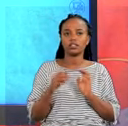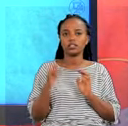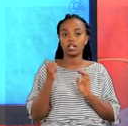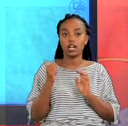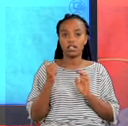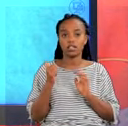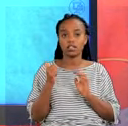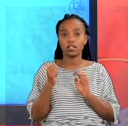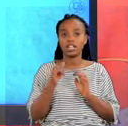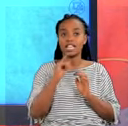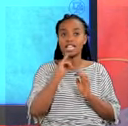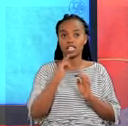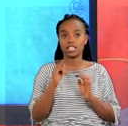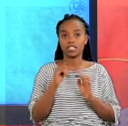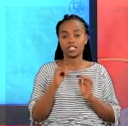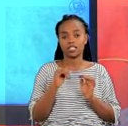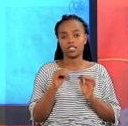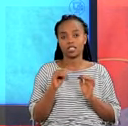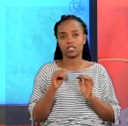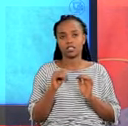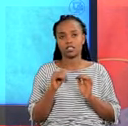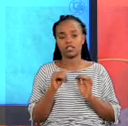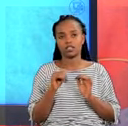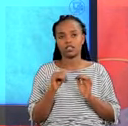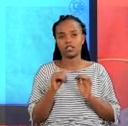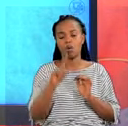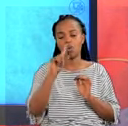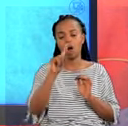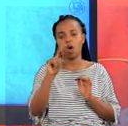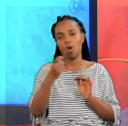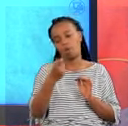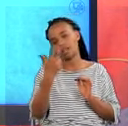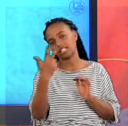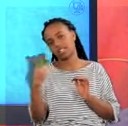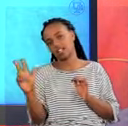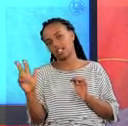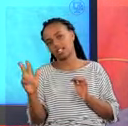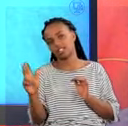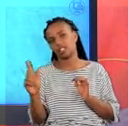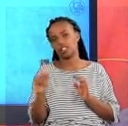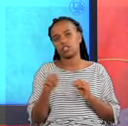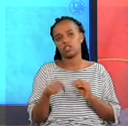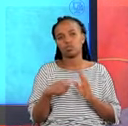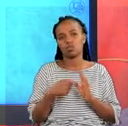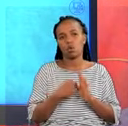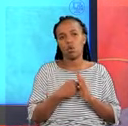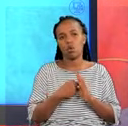one is it is at 1, 13. So